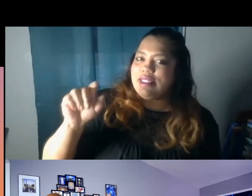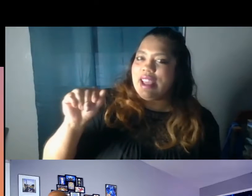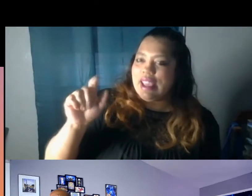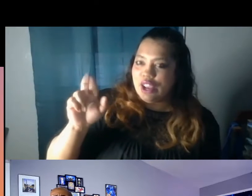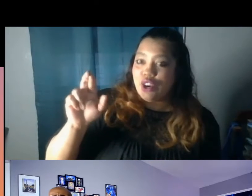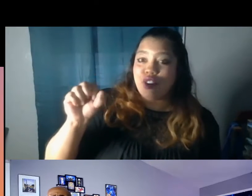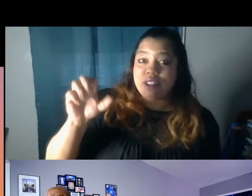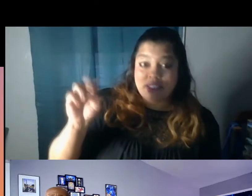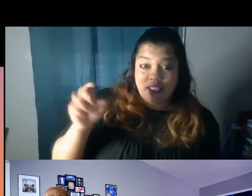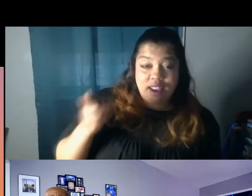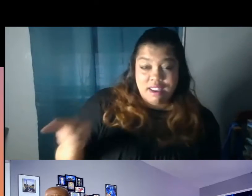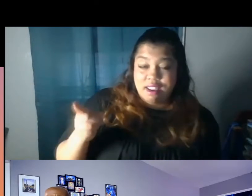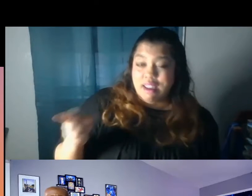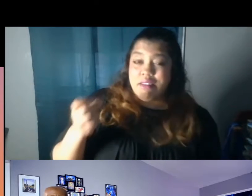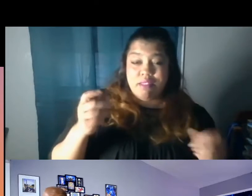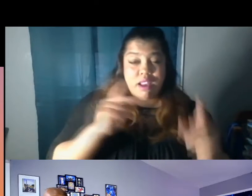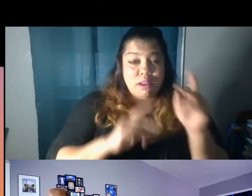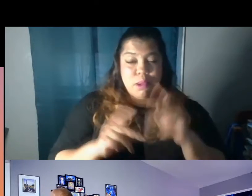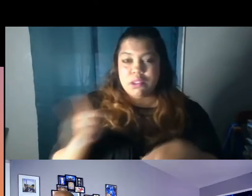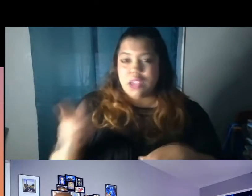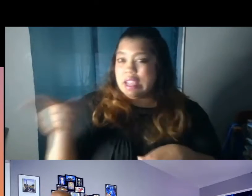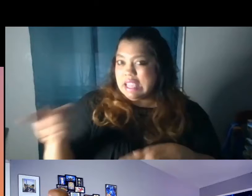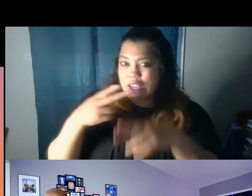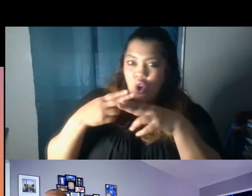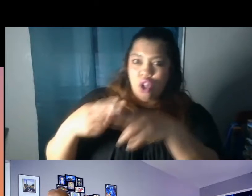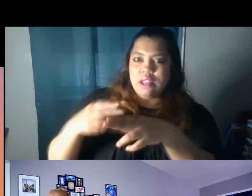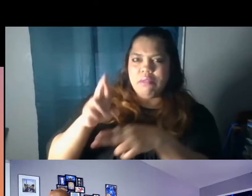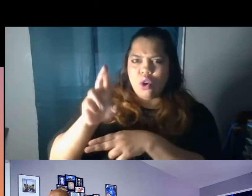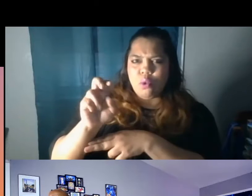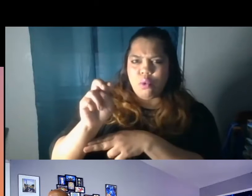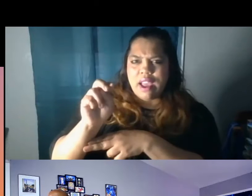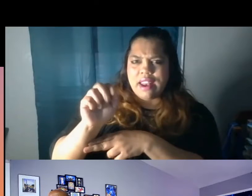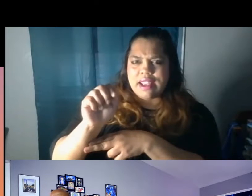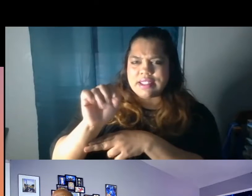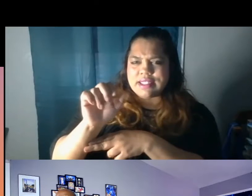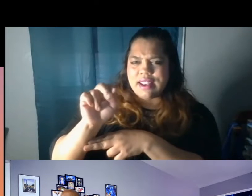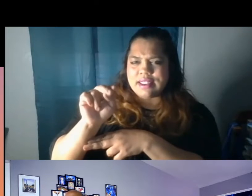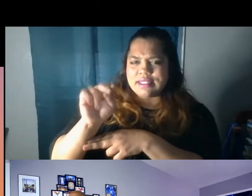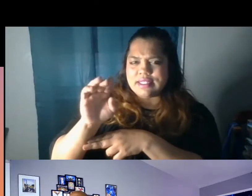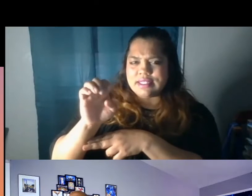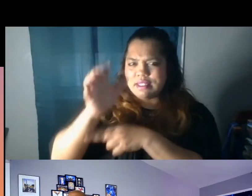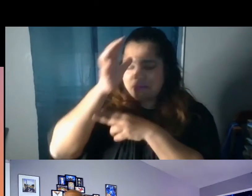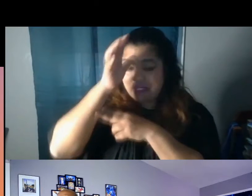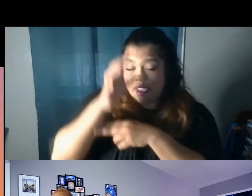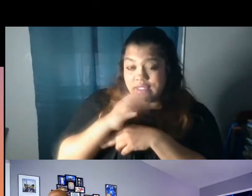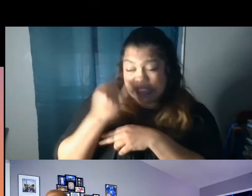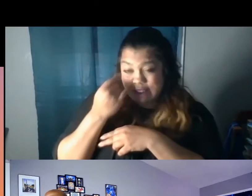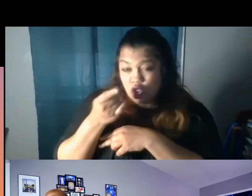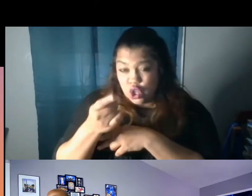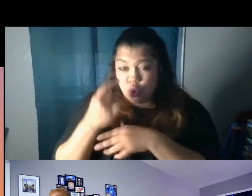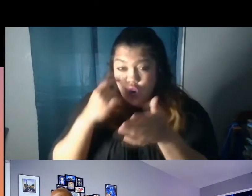has frequently been referred to as a Renaissance man. One look at his resume and